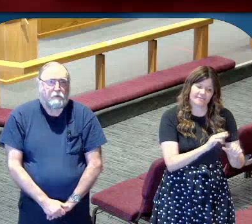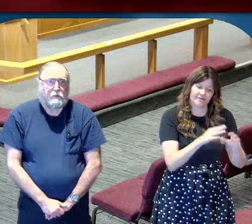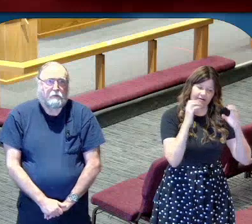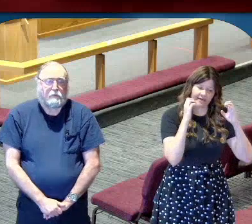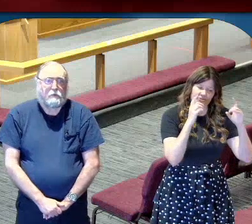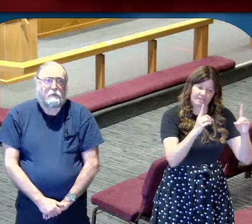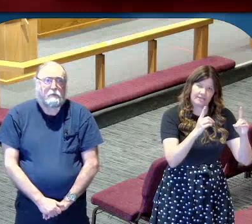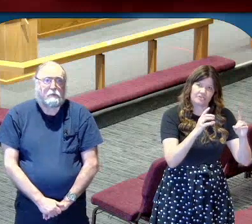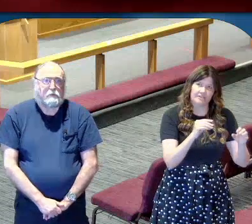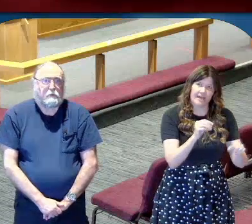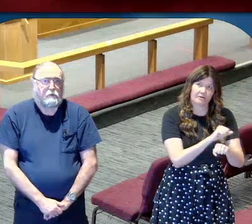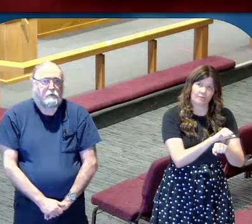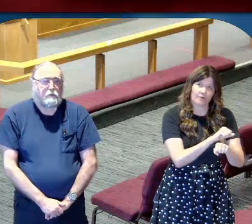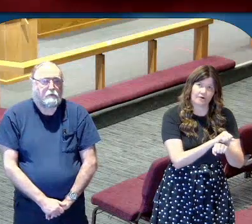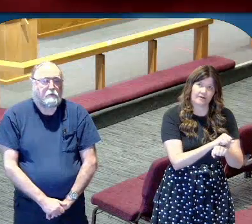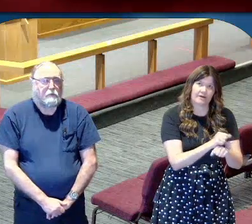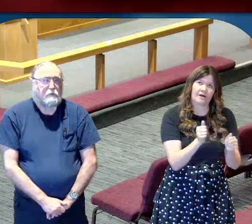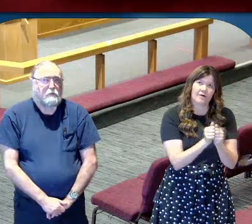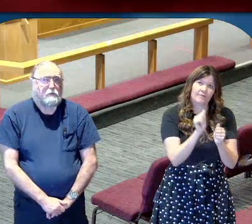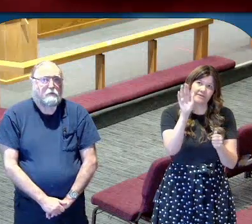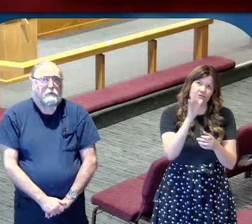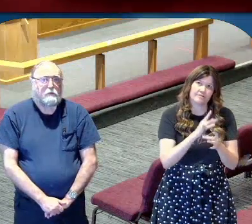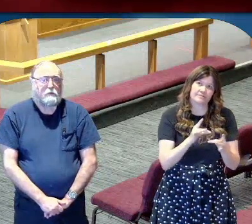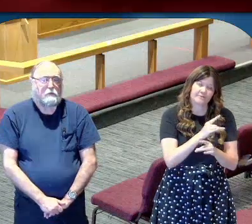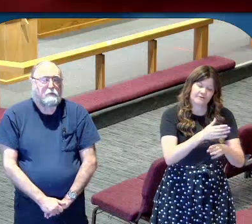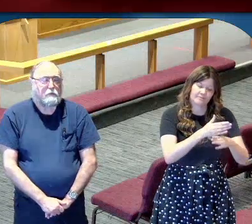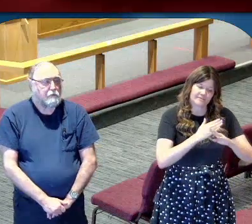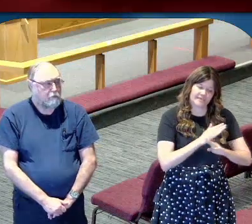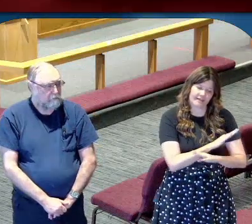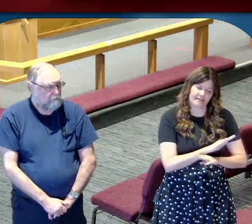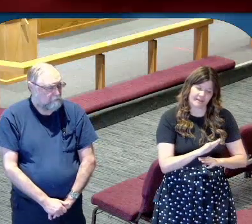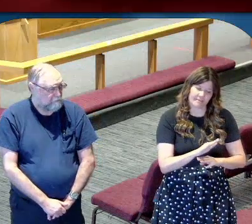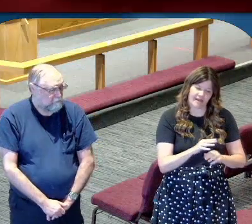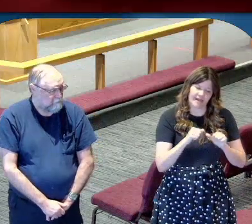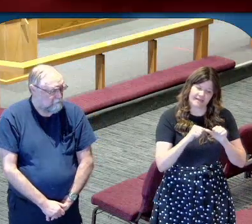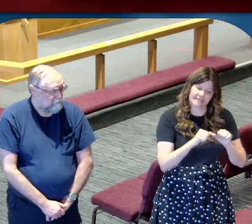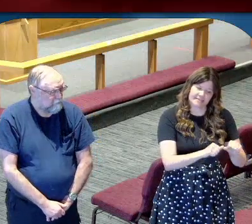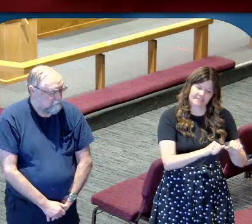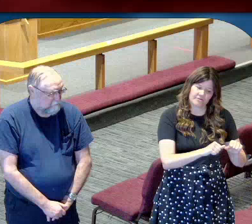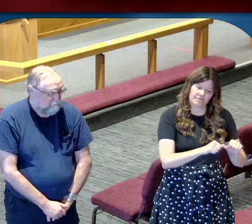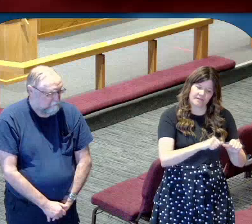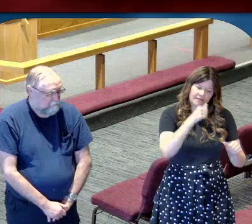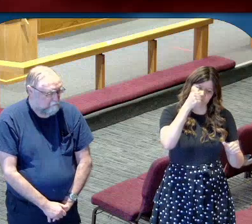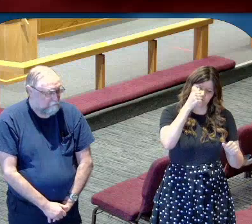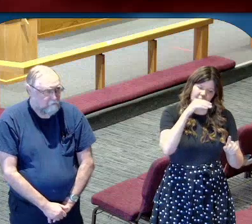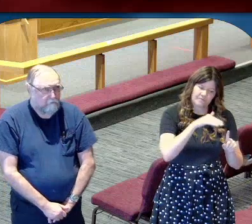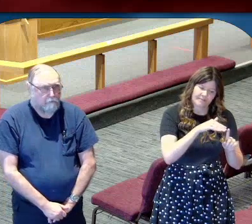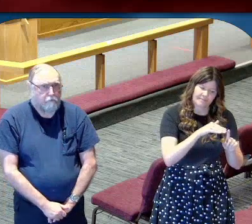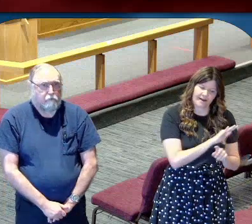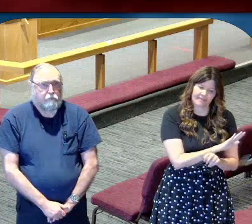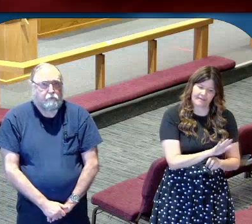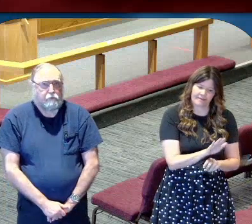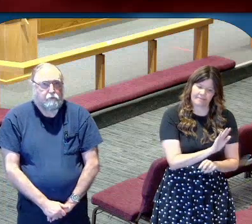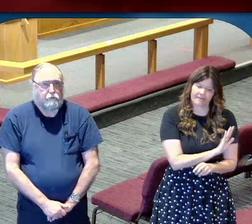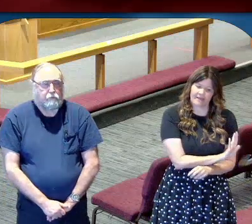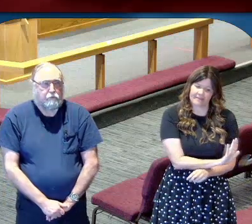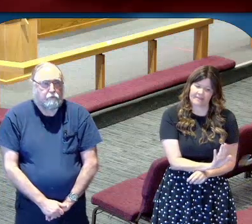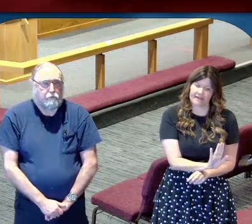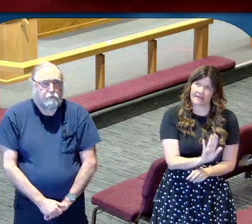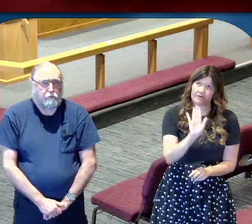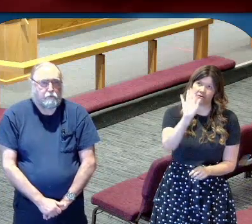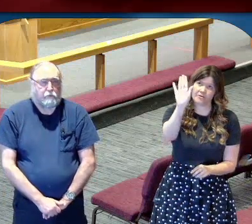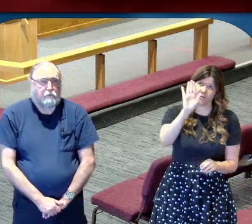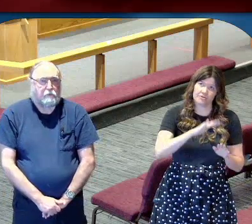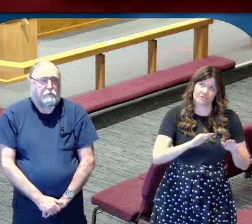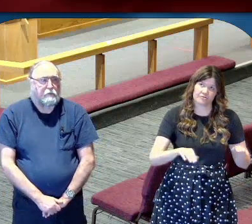vocation. By your Spirit, protect them from adversity. Be a constant reminder that they are your children and that you will never